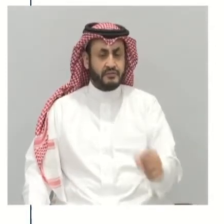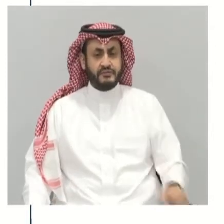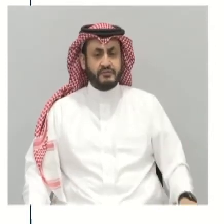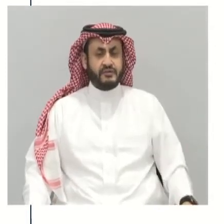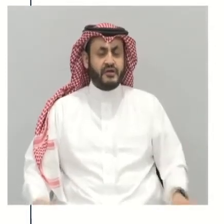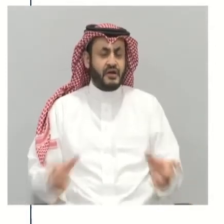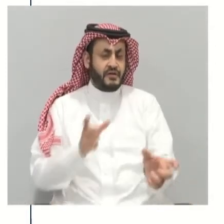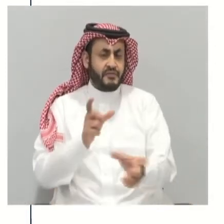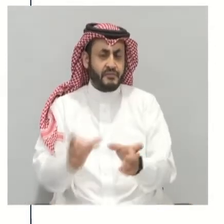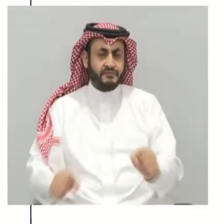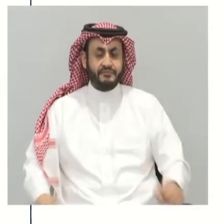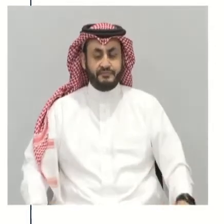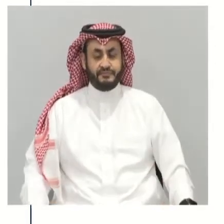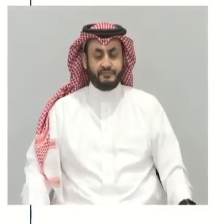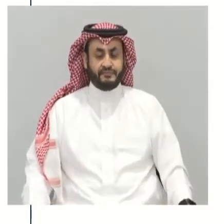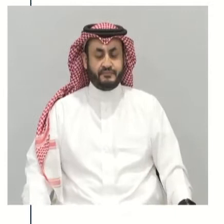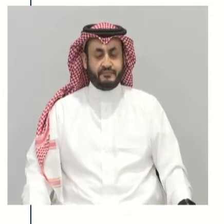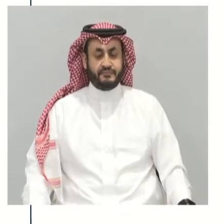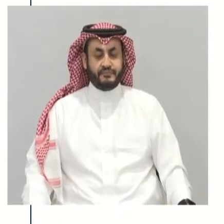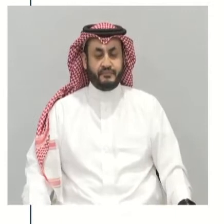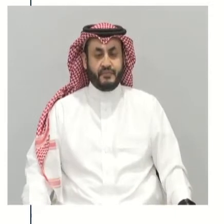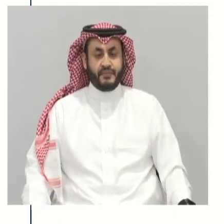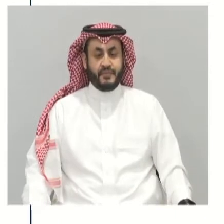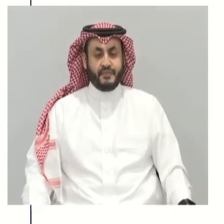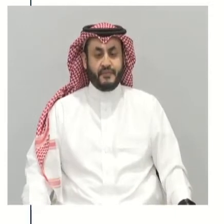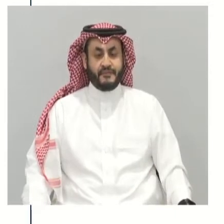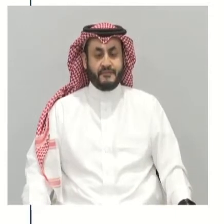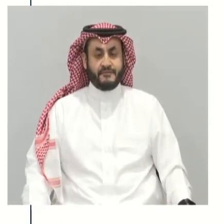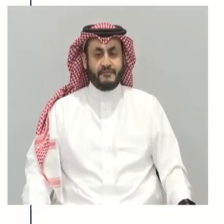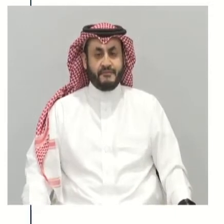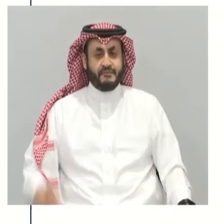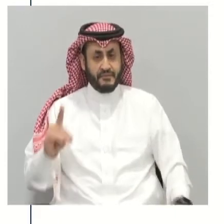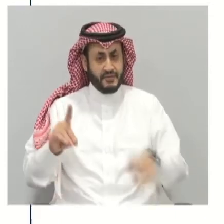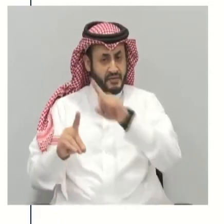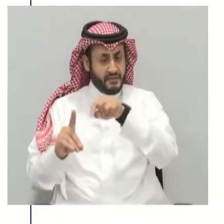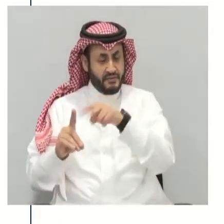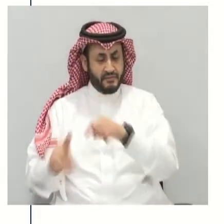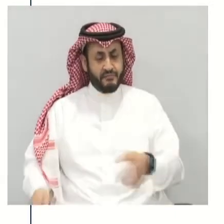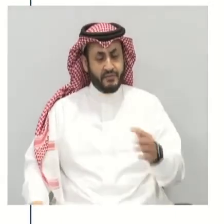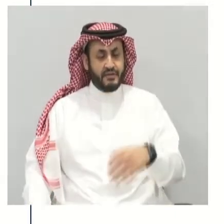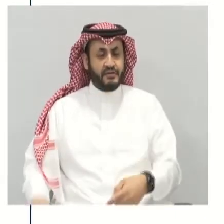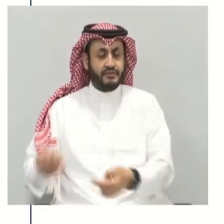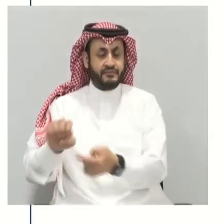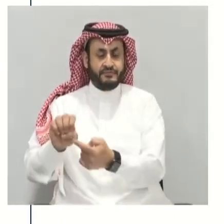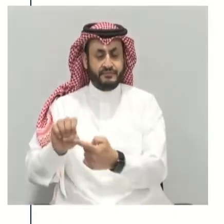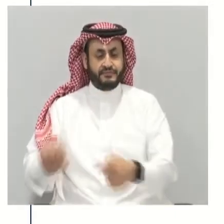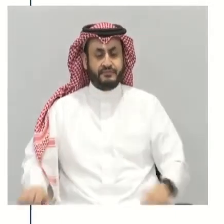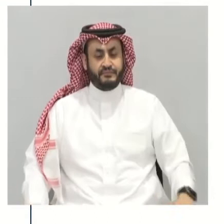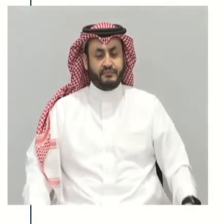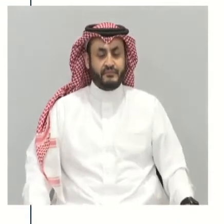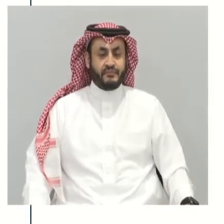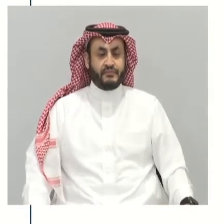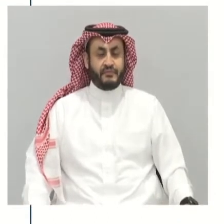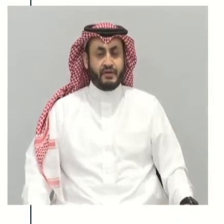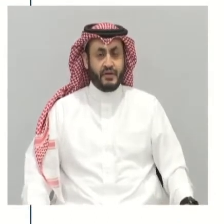word? Let's check. So we're done with D. The meaning here is E. So a